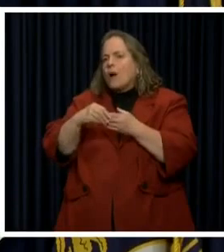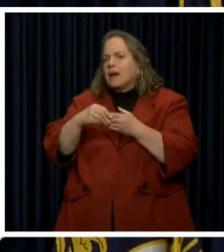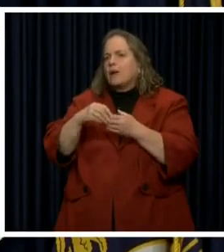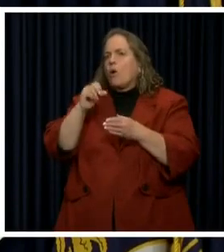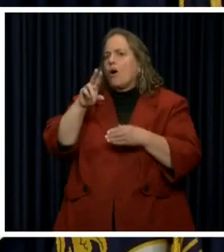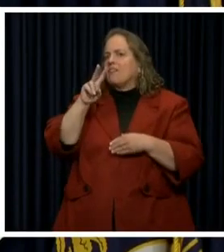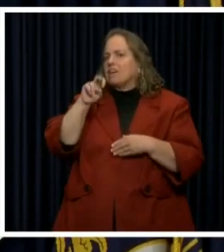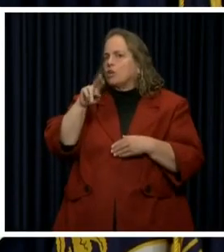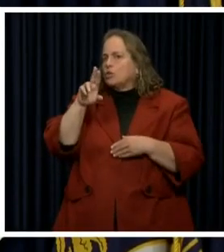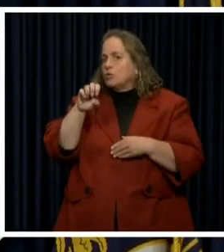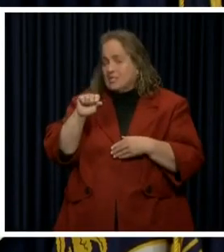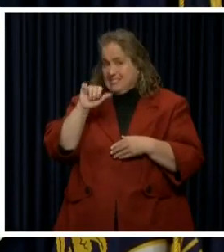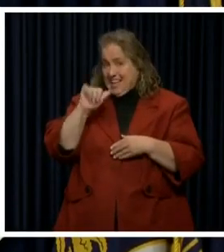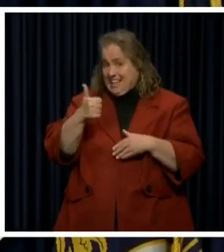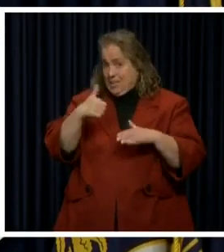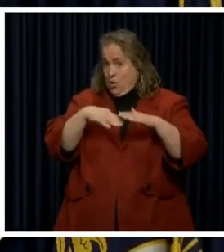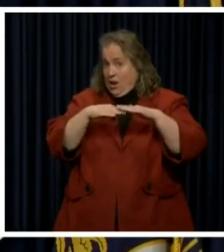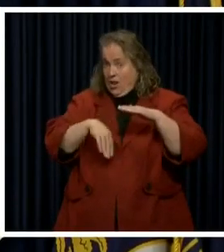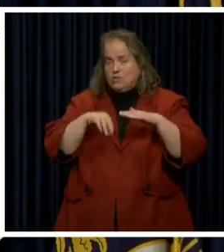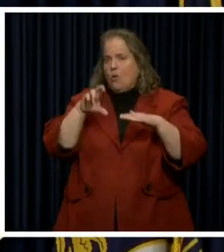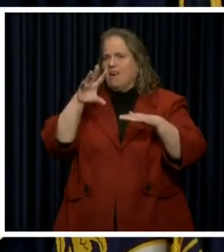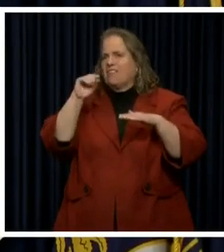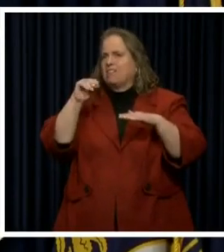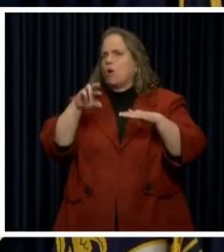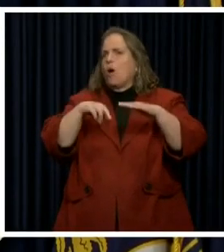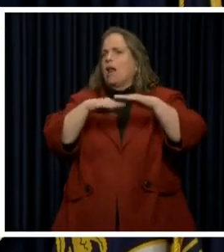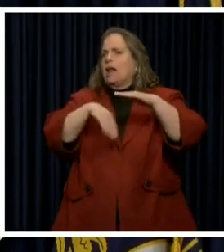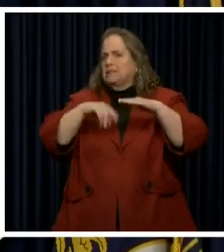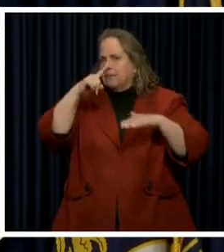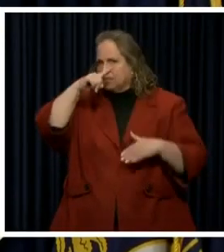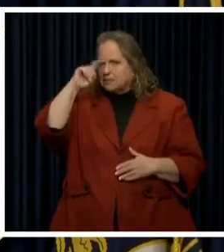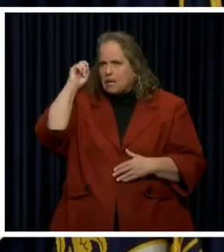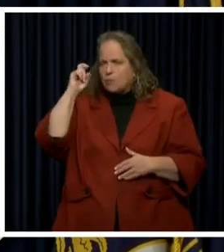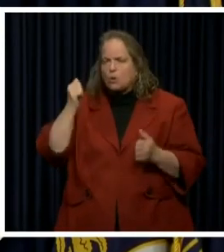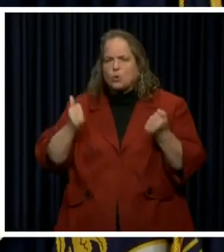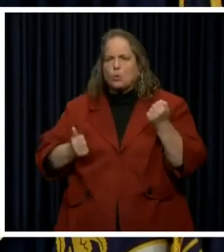less and subsequently gatherings of 50 or less that are allowed in the summer?